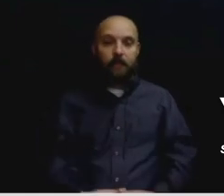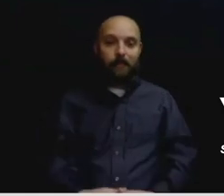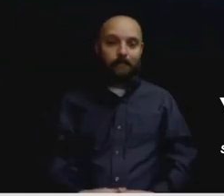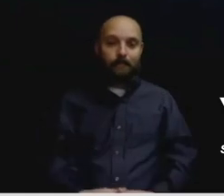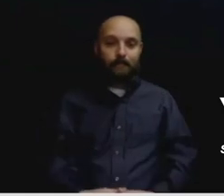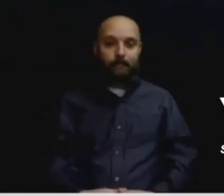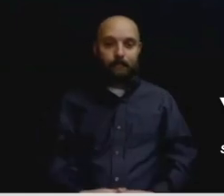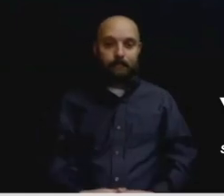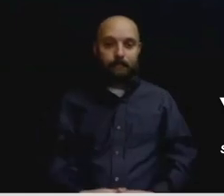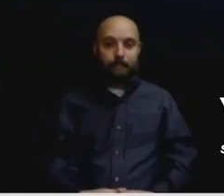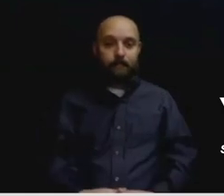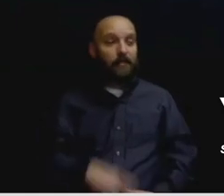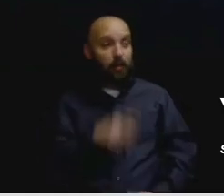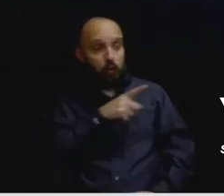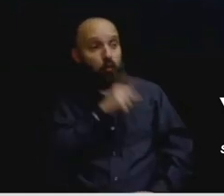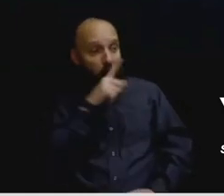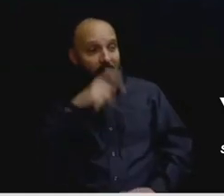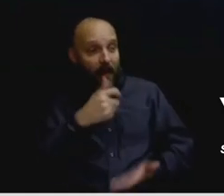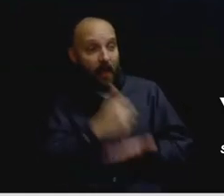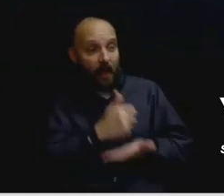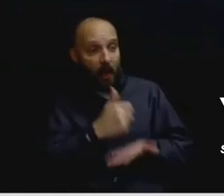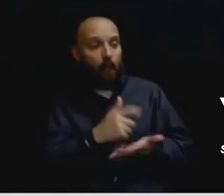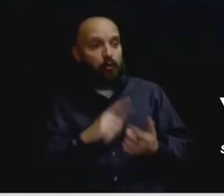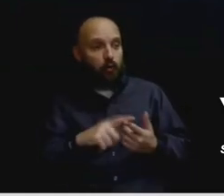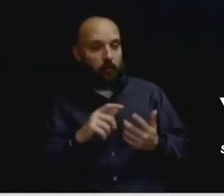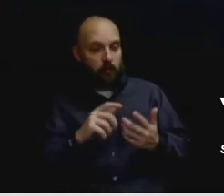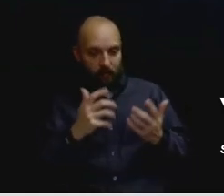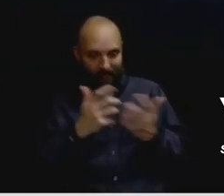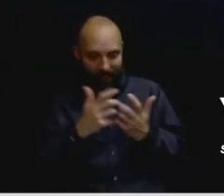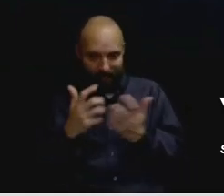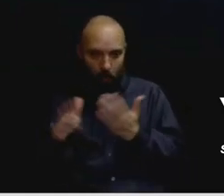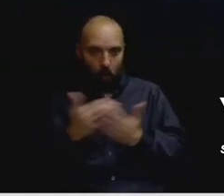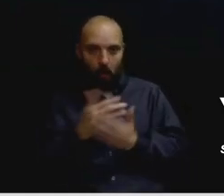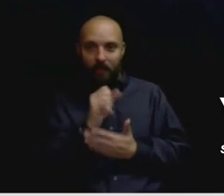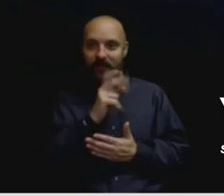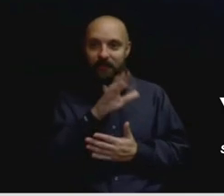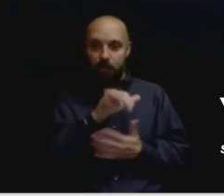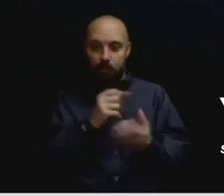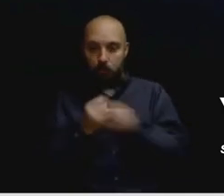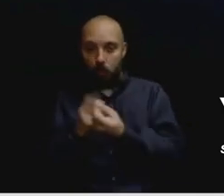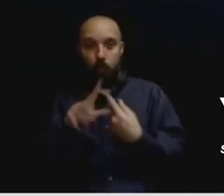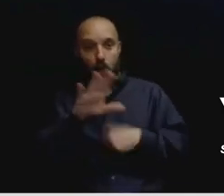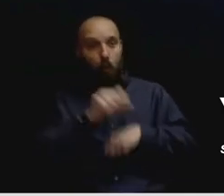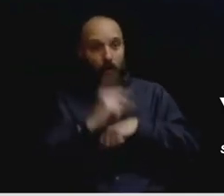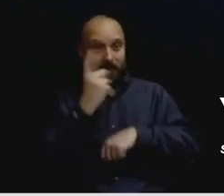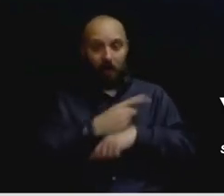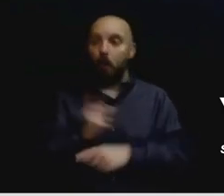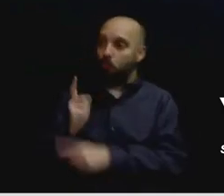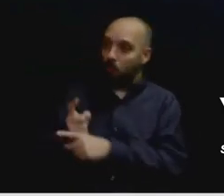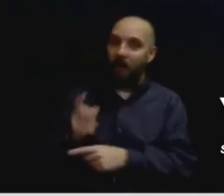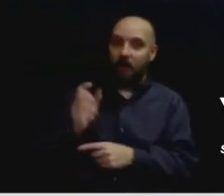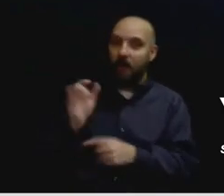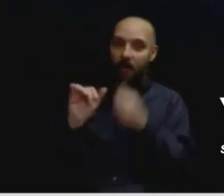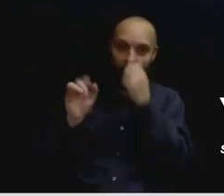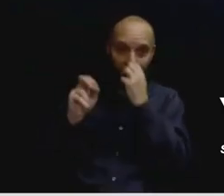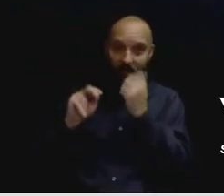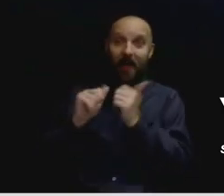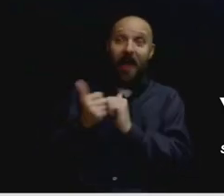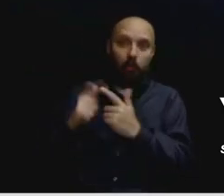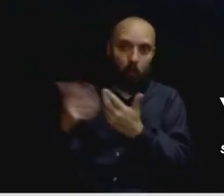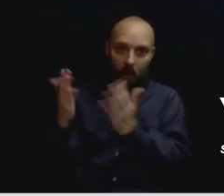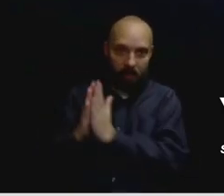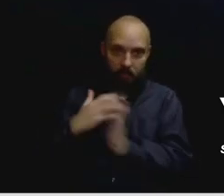So you really needed help to how to fit all of these sensory supports into your workday. Yeah, and even how to ask my boss for